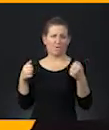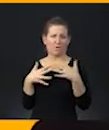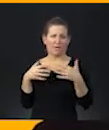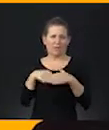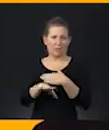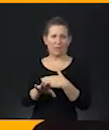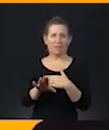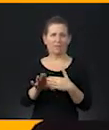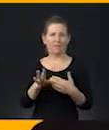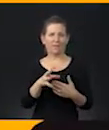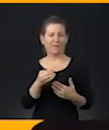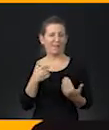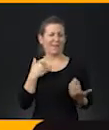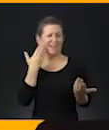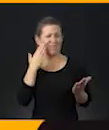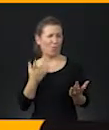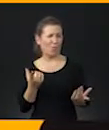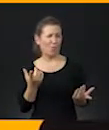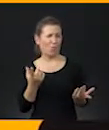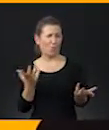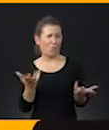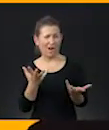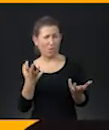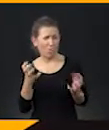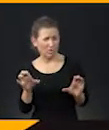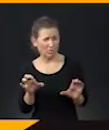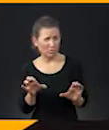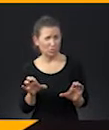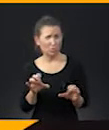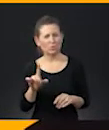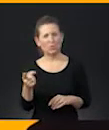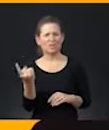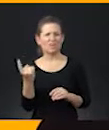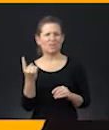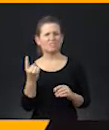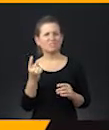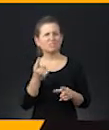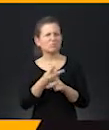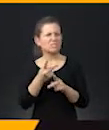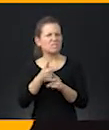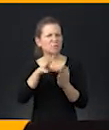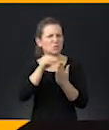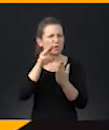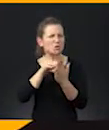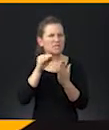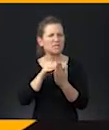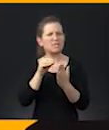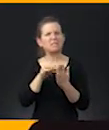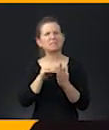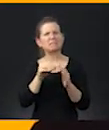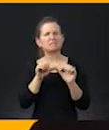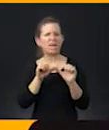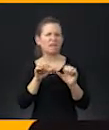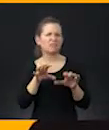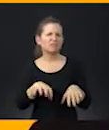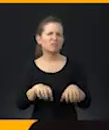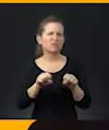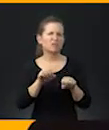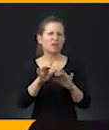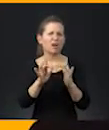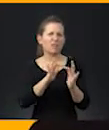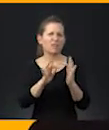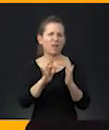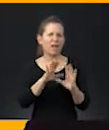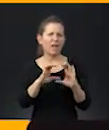that. I didn't really know what I wanted to do with my life at the time. So I just kind of did it to keep my mind sharp. However, you know,